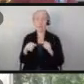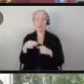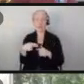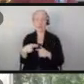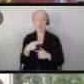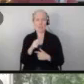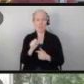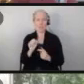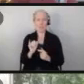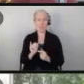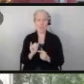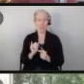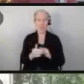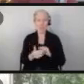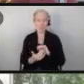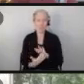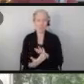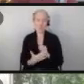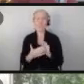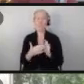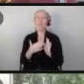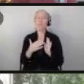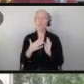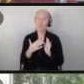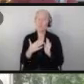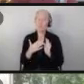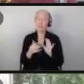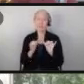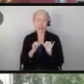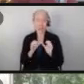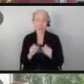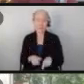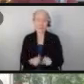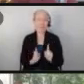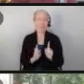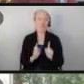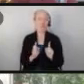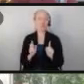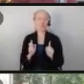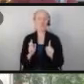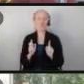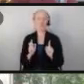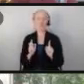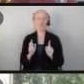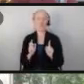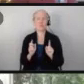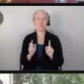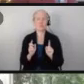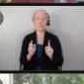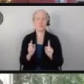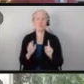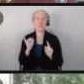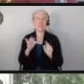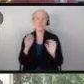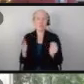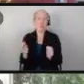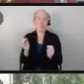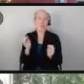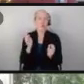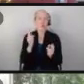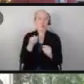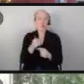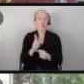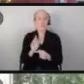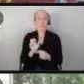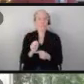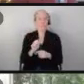approach could be quite different. With the humans being not on the vehicle, but